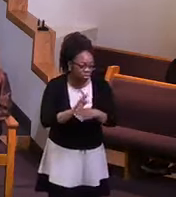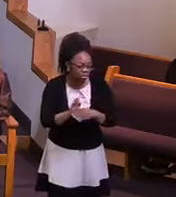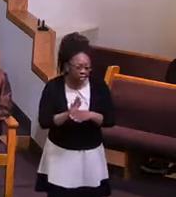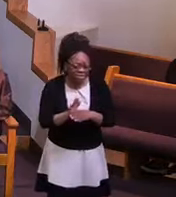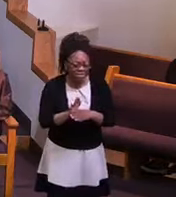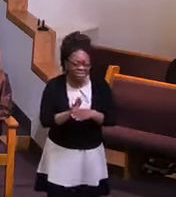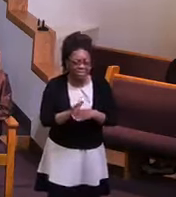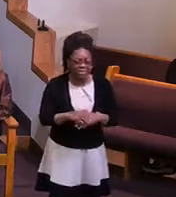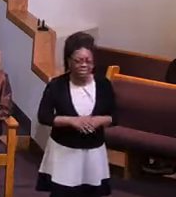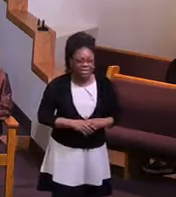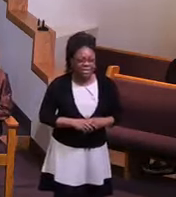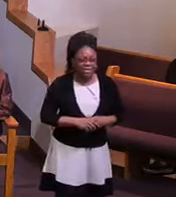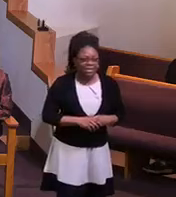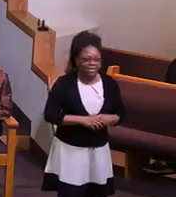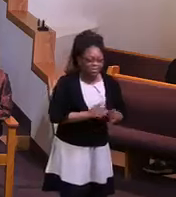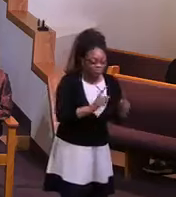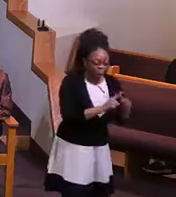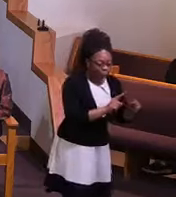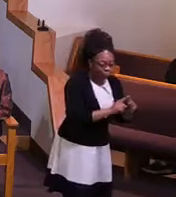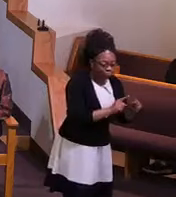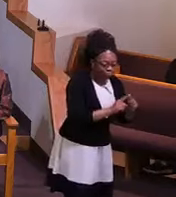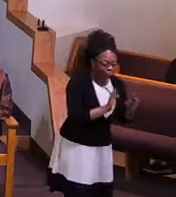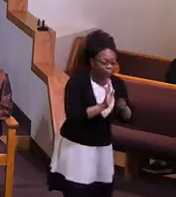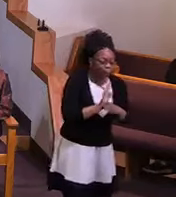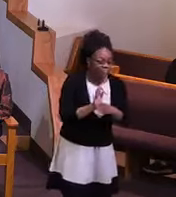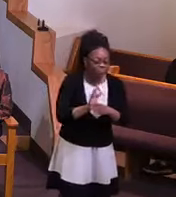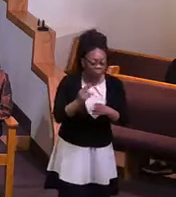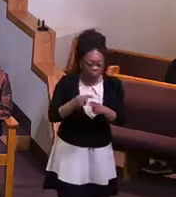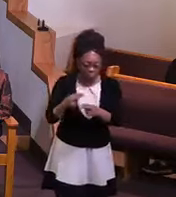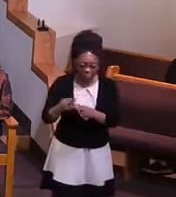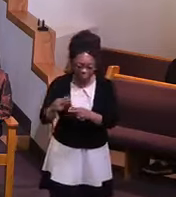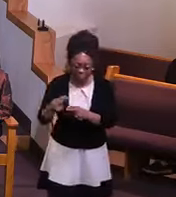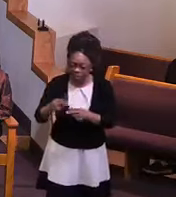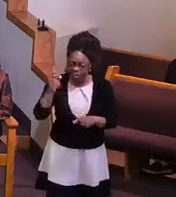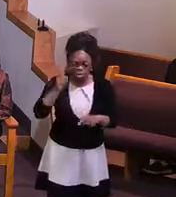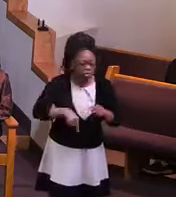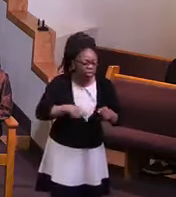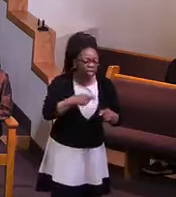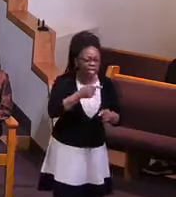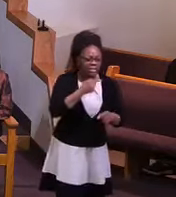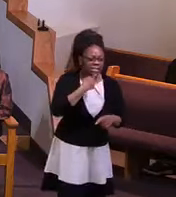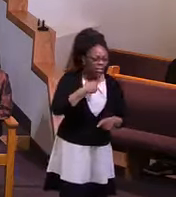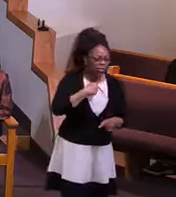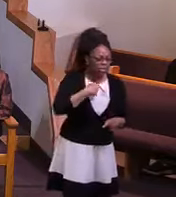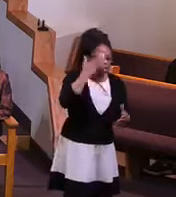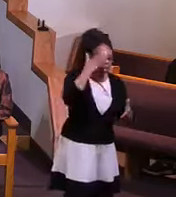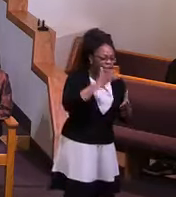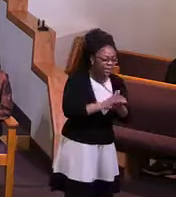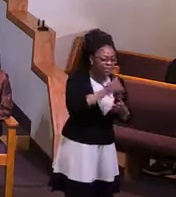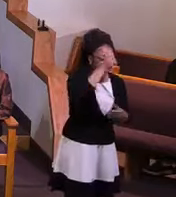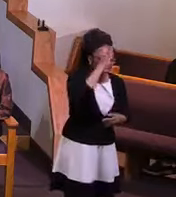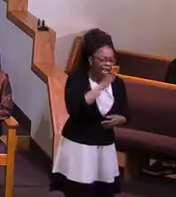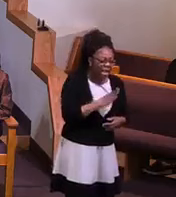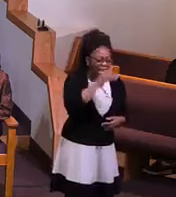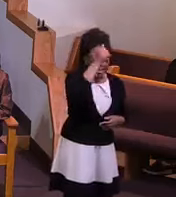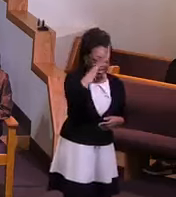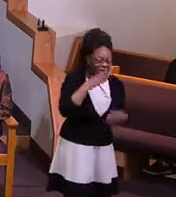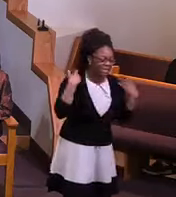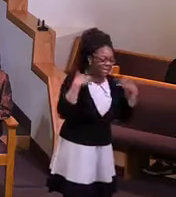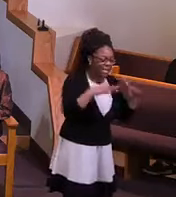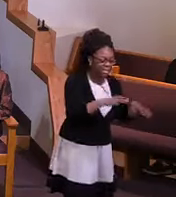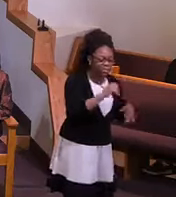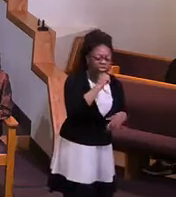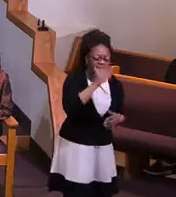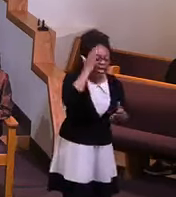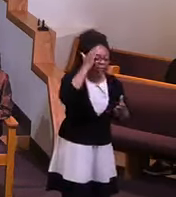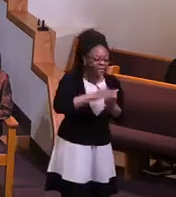Denzel, Paranormal Activity, or The Rat. You can't tell me you believe in God, God's angels, and not believe in the devil